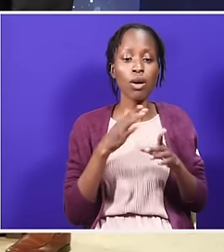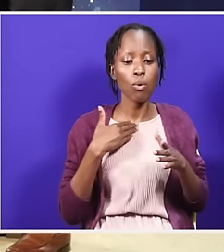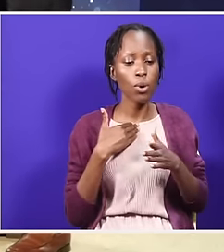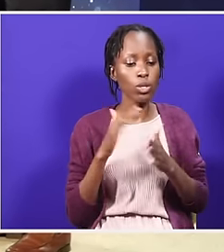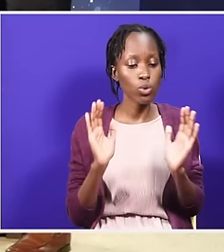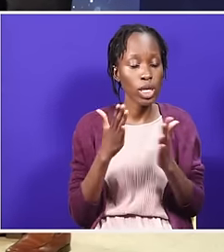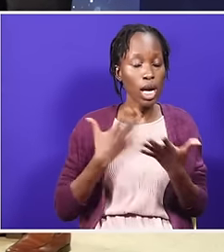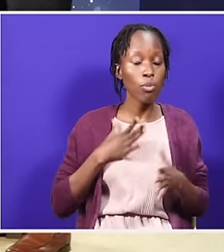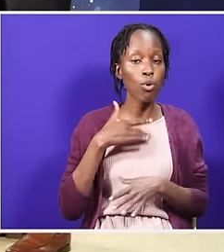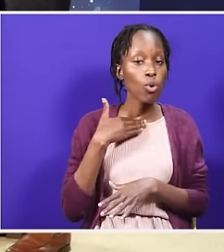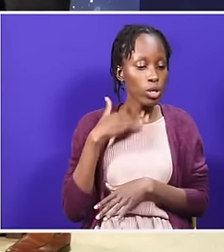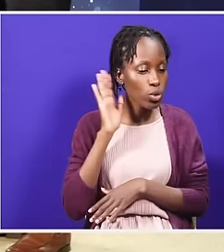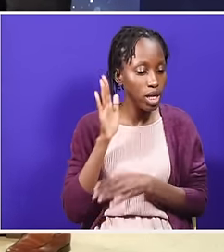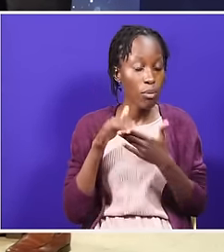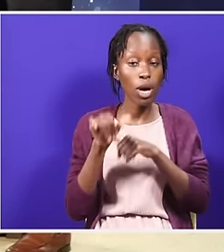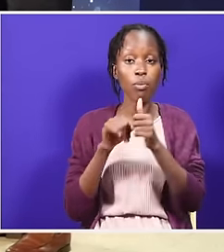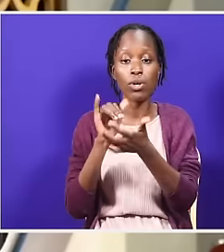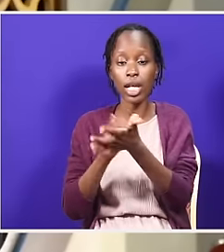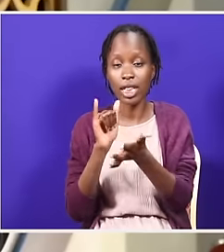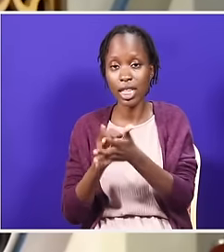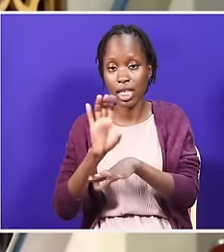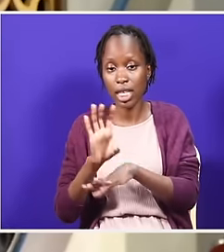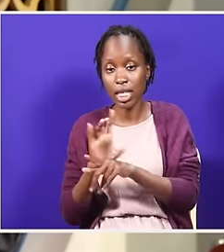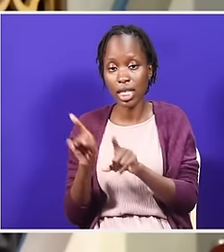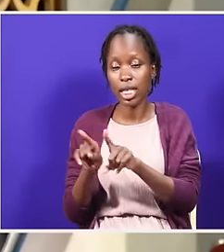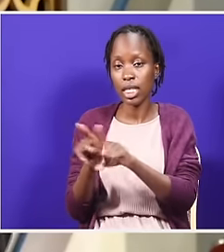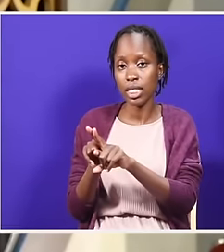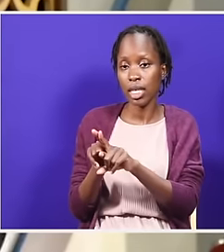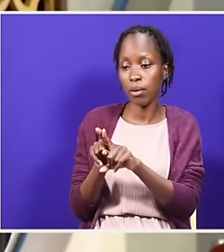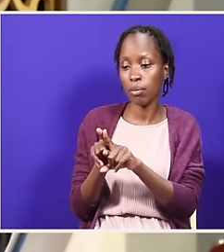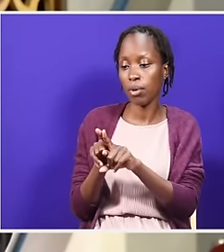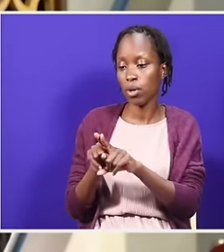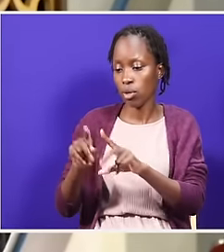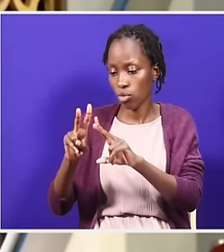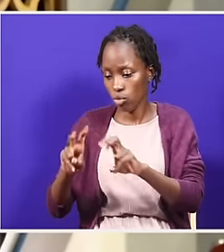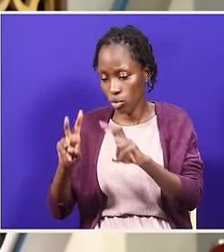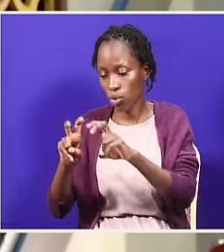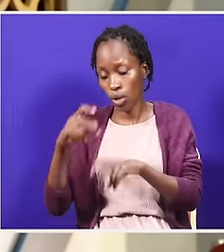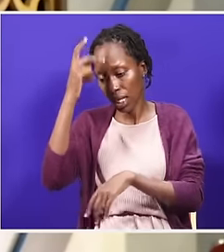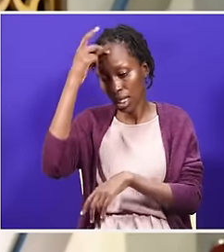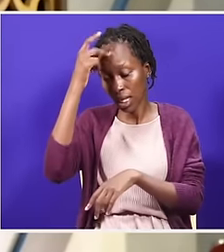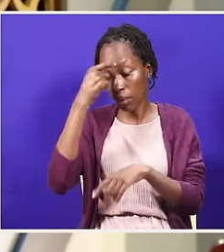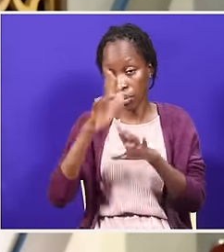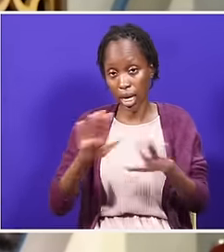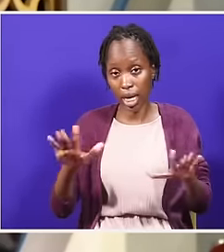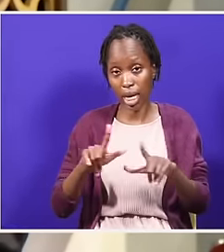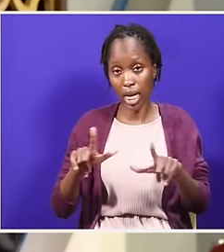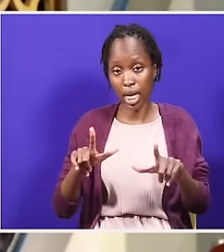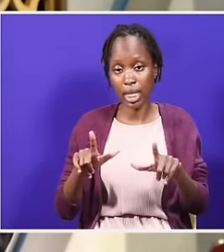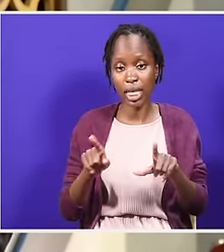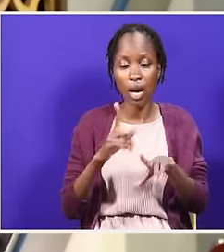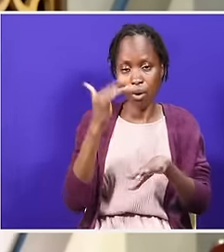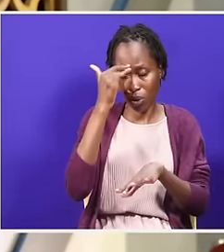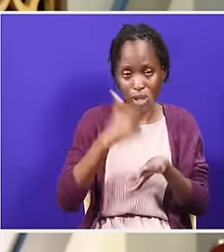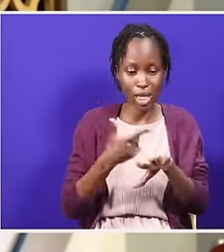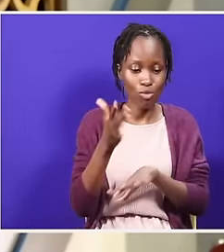hear a bit more about the church and maybe see some pictures to check out the link for CITAM Parklands. Yeah. Because when you came back, to your